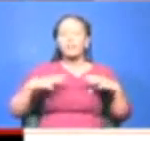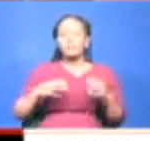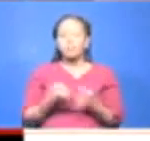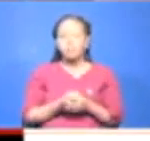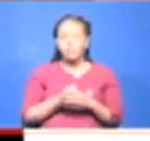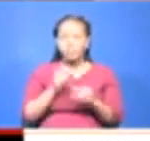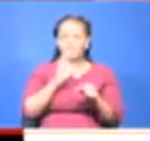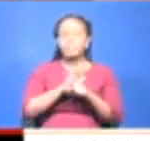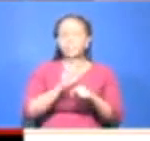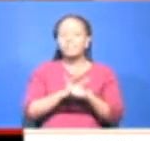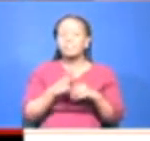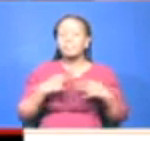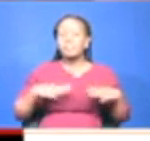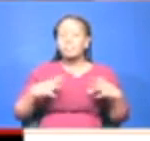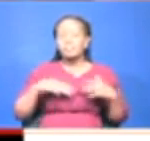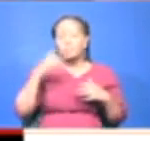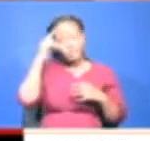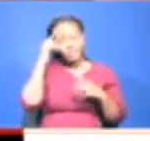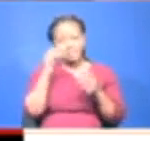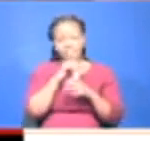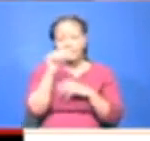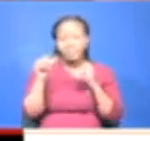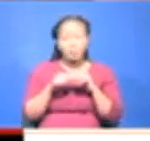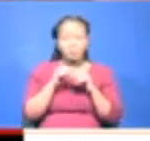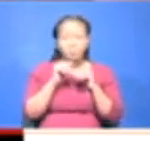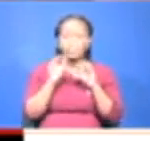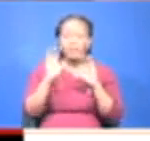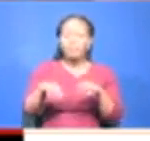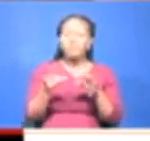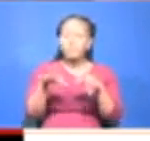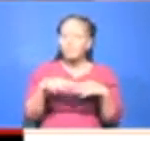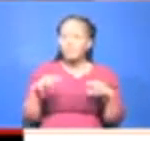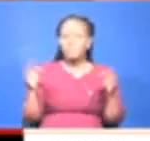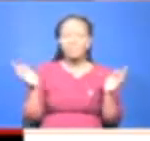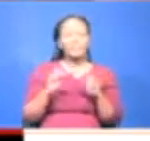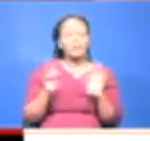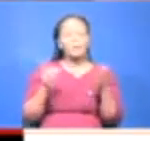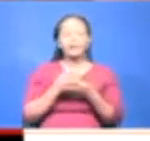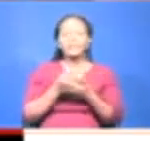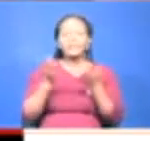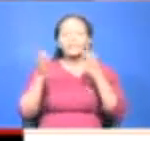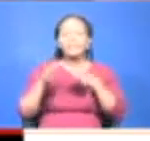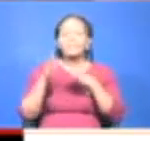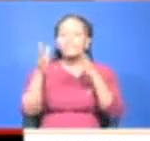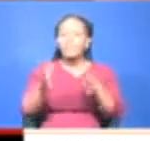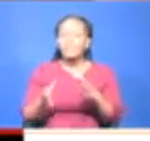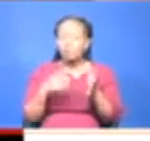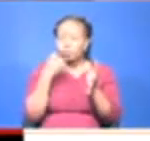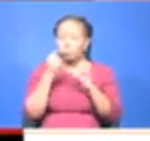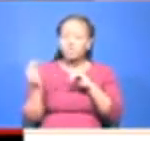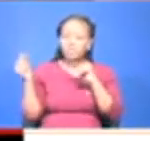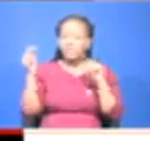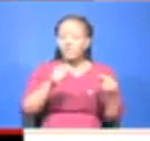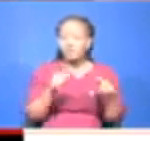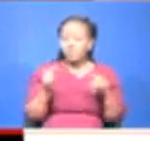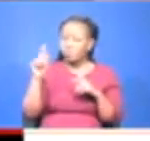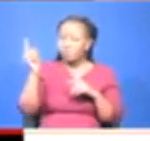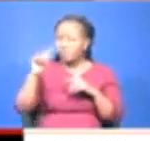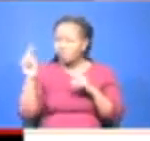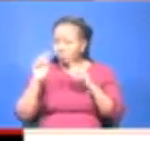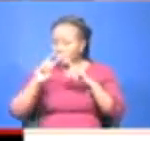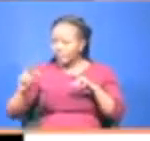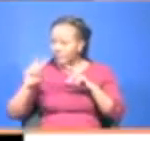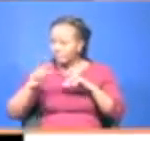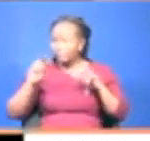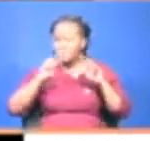think of farming as cool, as viable. Mm-hmm. You know, everyone's looking to come to the city and do other jobs. The problem